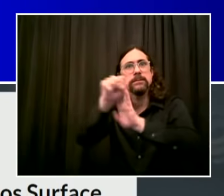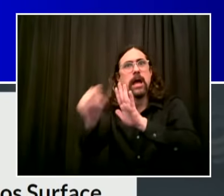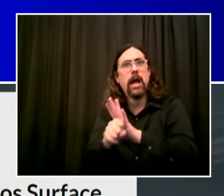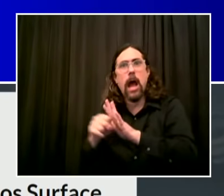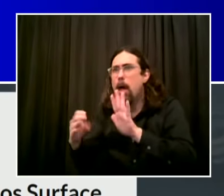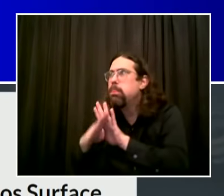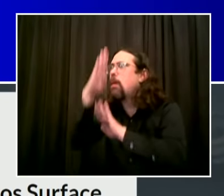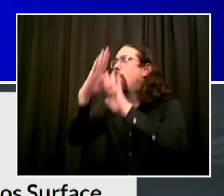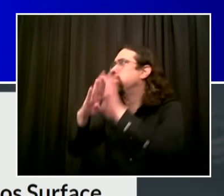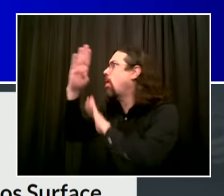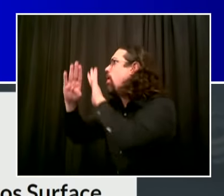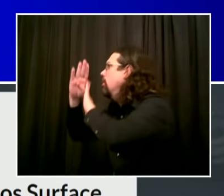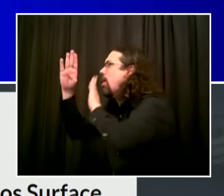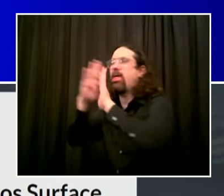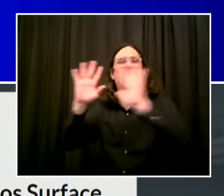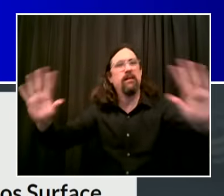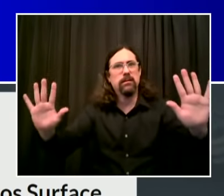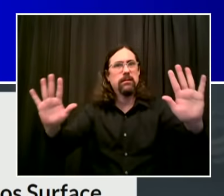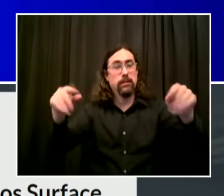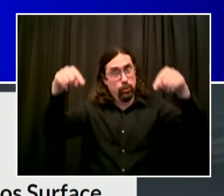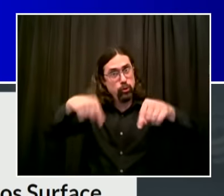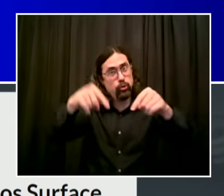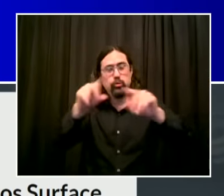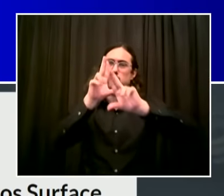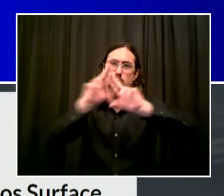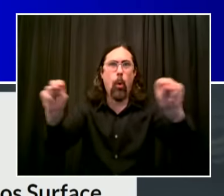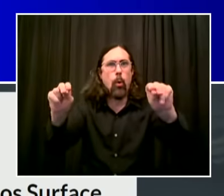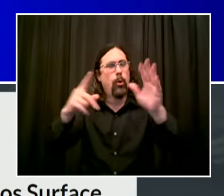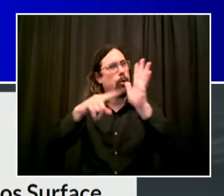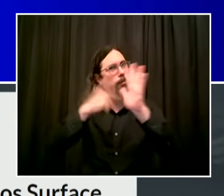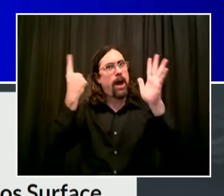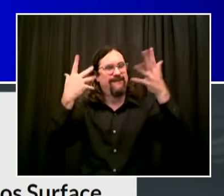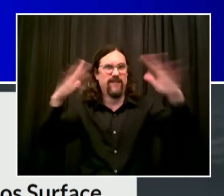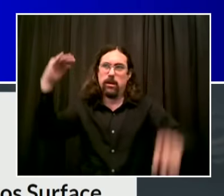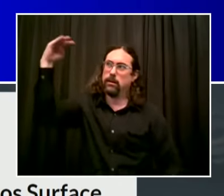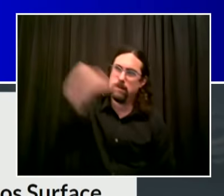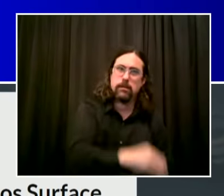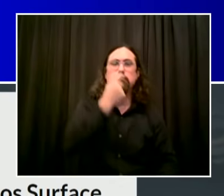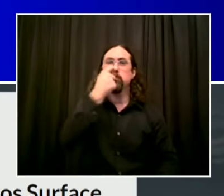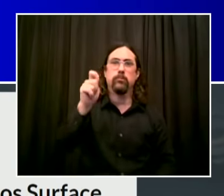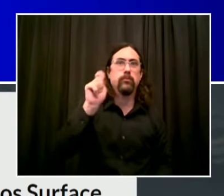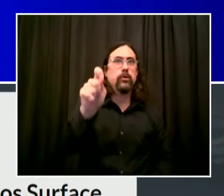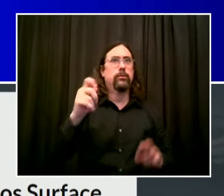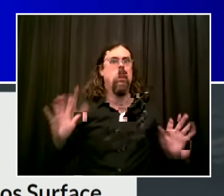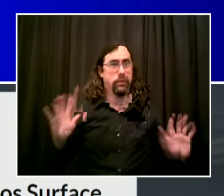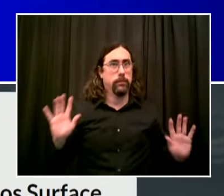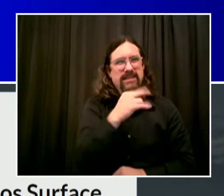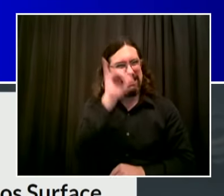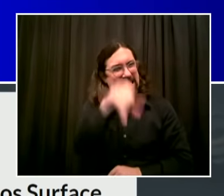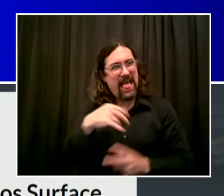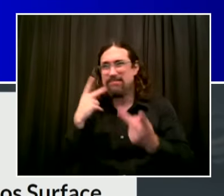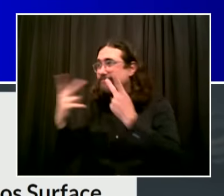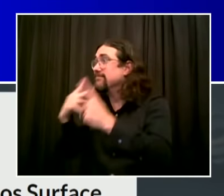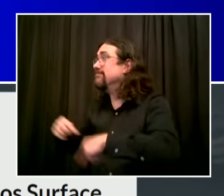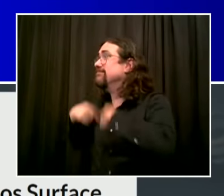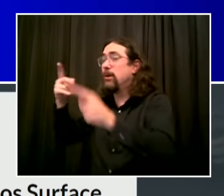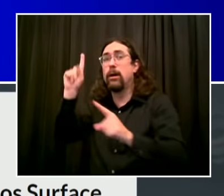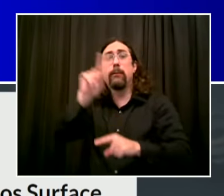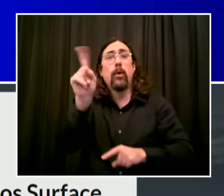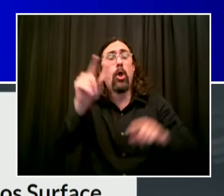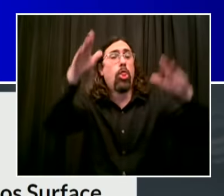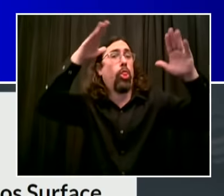restaurants were handled that was one of the causes of a resurgence of the coronavirus. We will not let that happen here. So everyone, educating everyone around